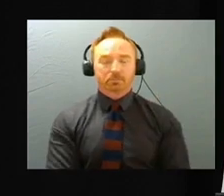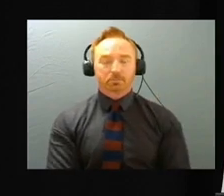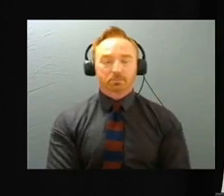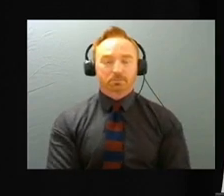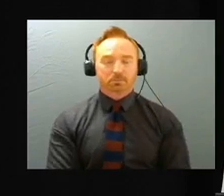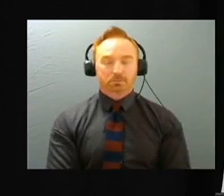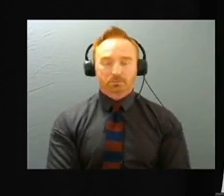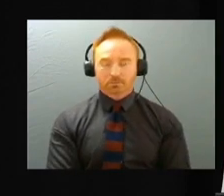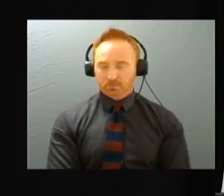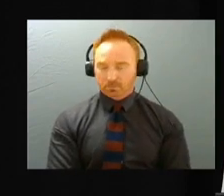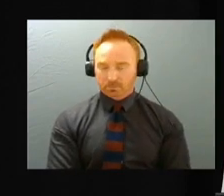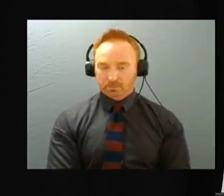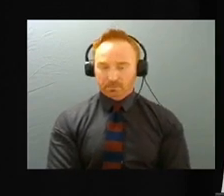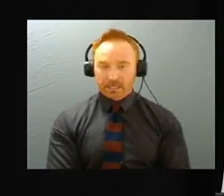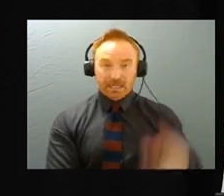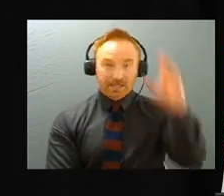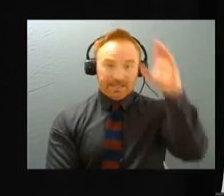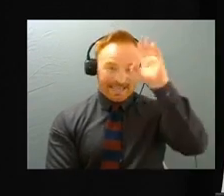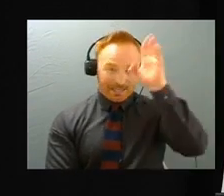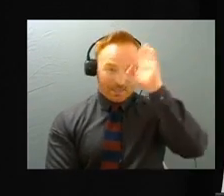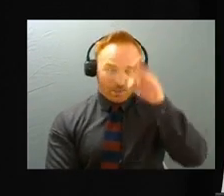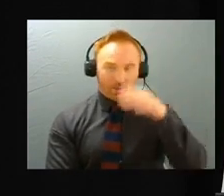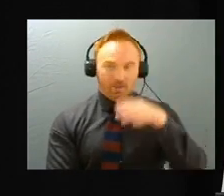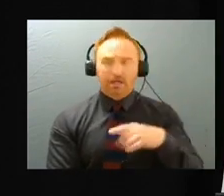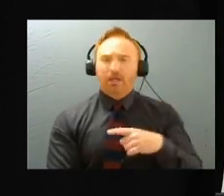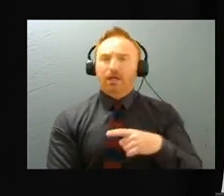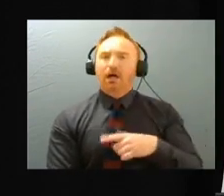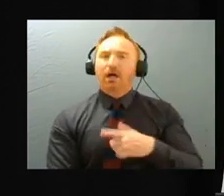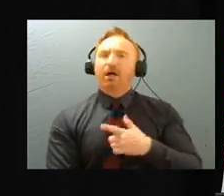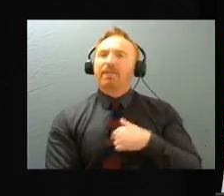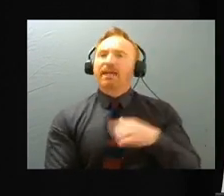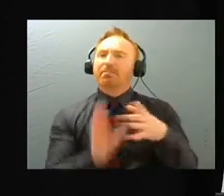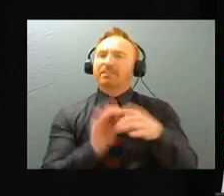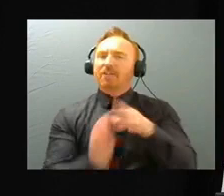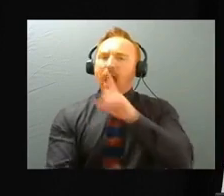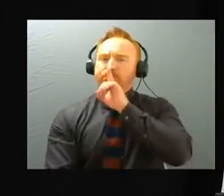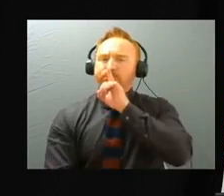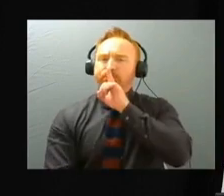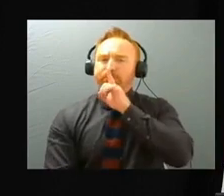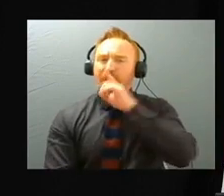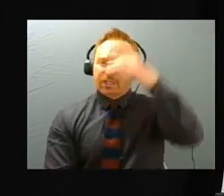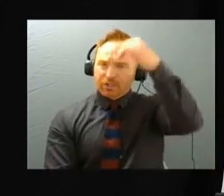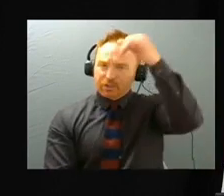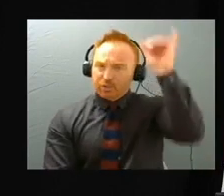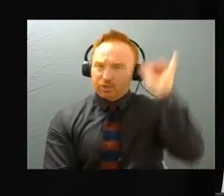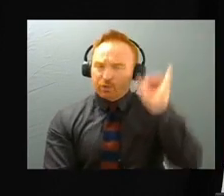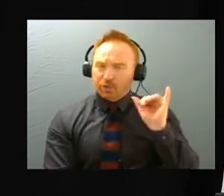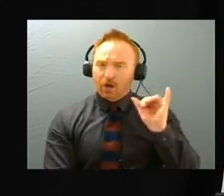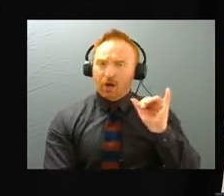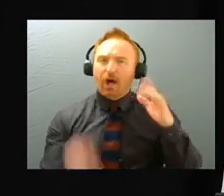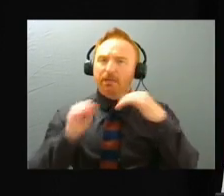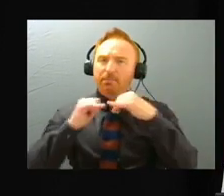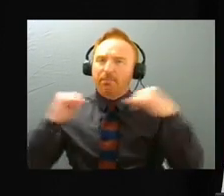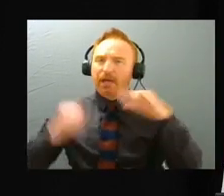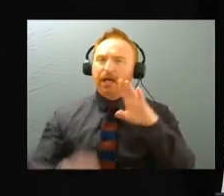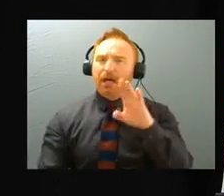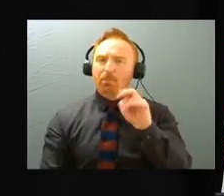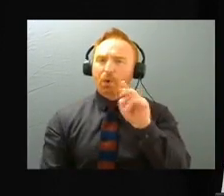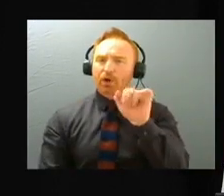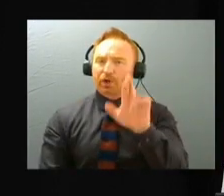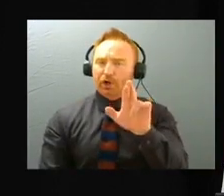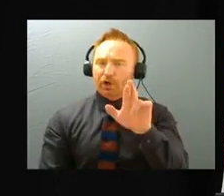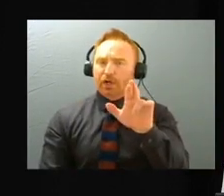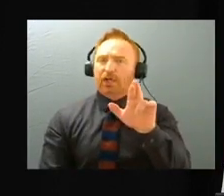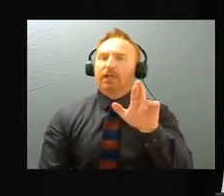Hi. There was no mention of opening Yukon's borders to the rest of Canada in previous updates. I